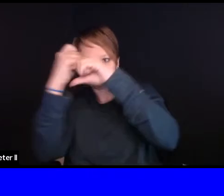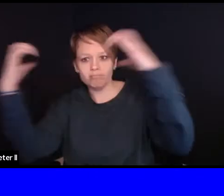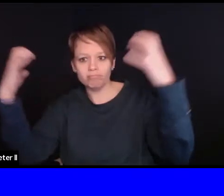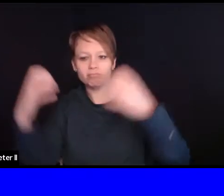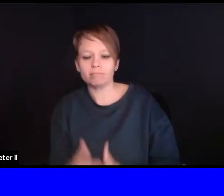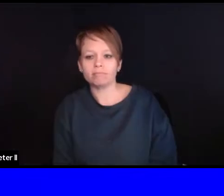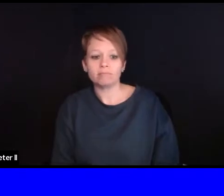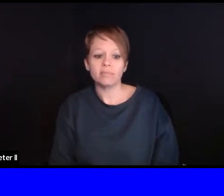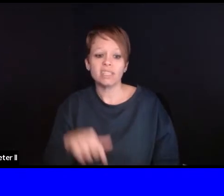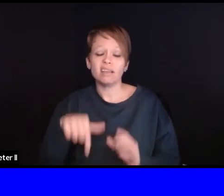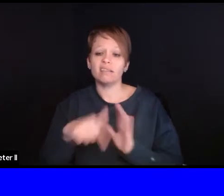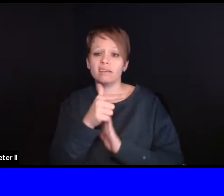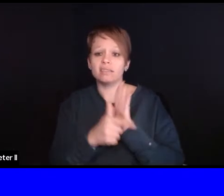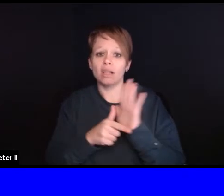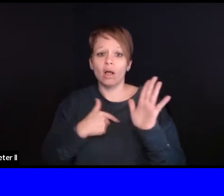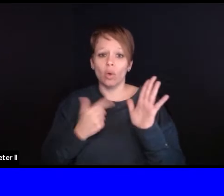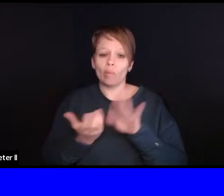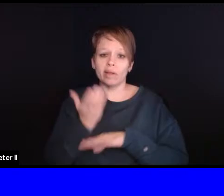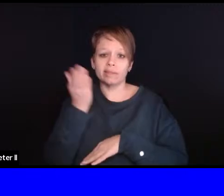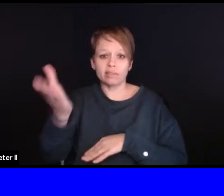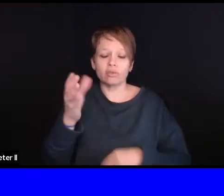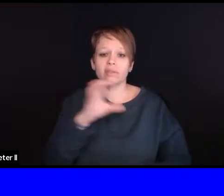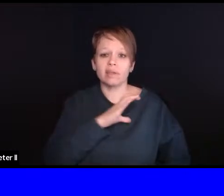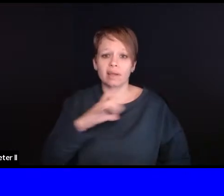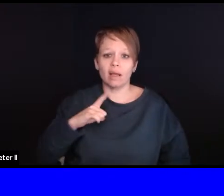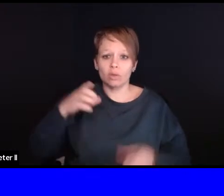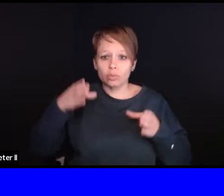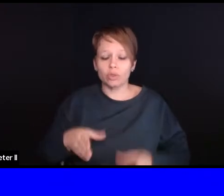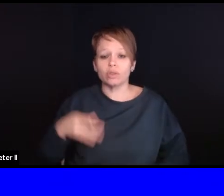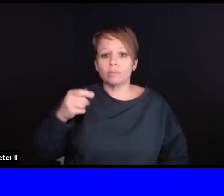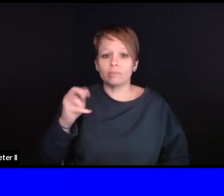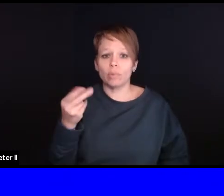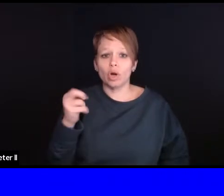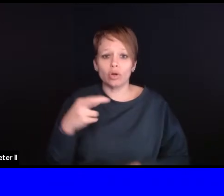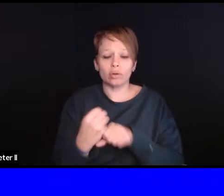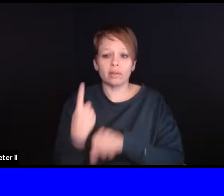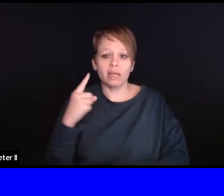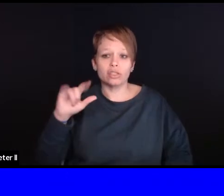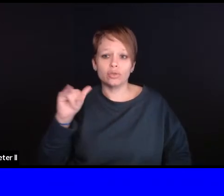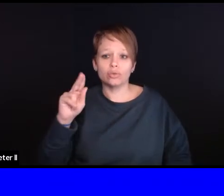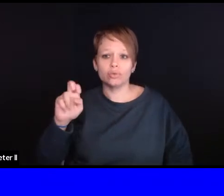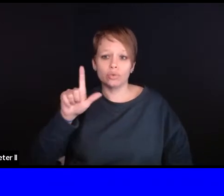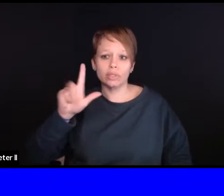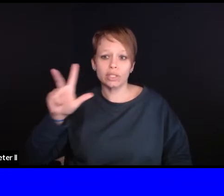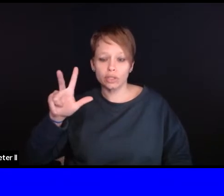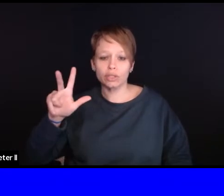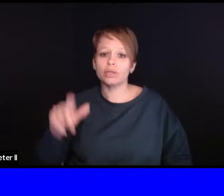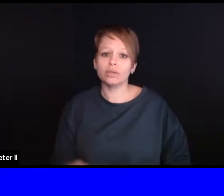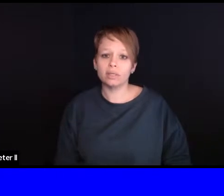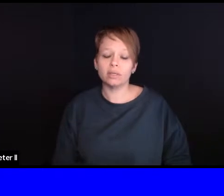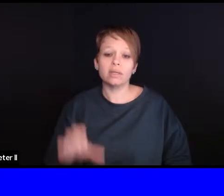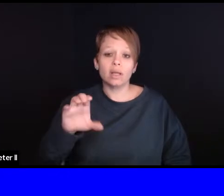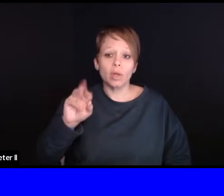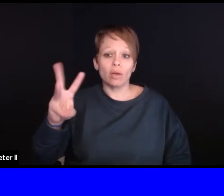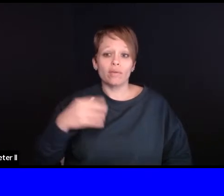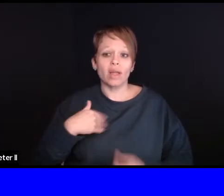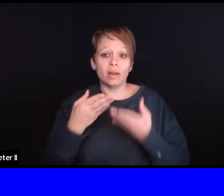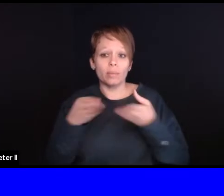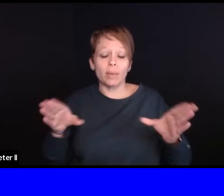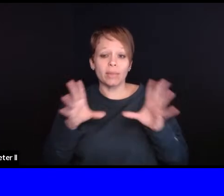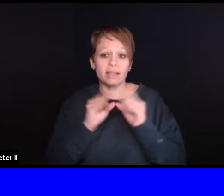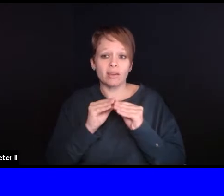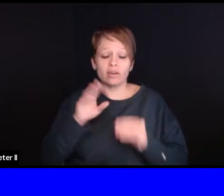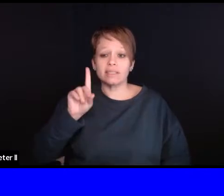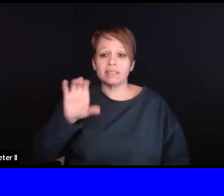This legislation was introduced by Councilmember Parker on June 23rd last year. And the Committee of the Whole held a public hearing on the bill on